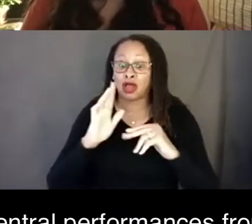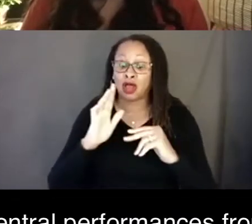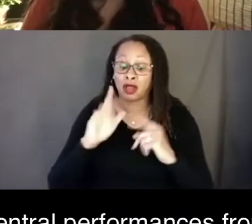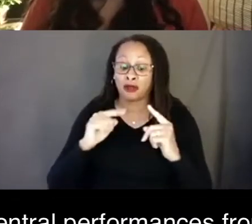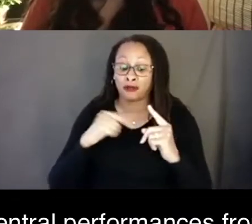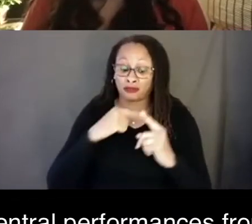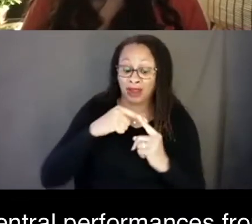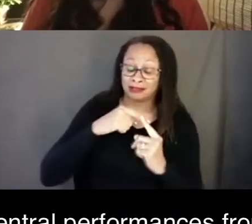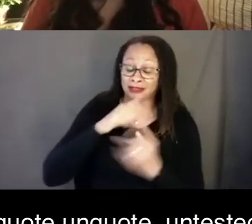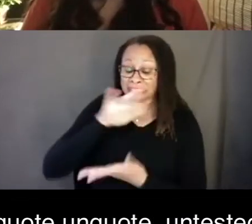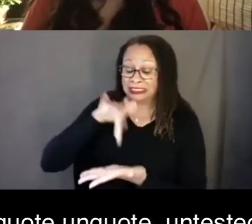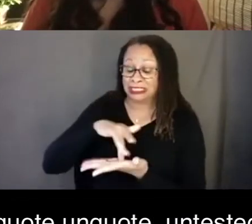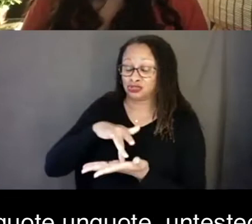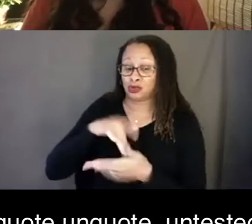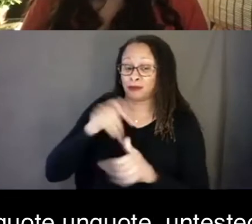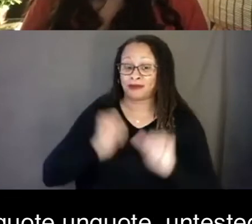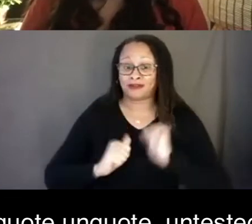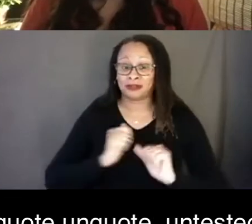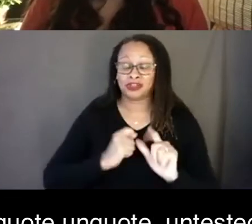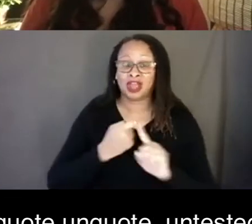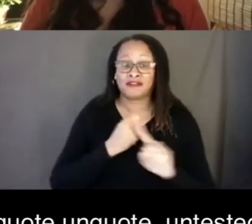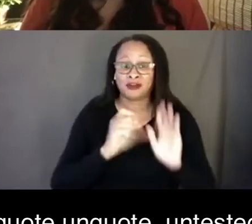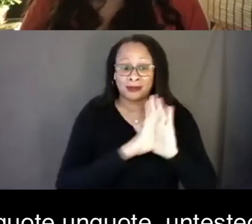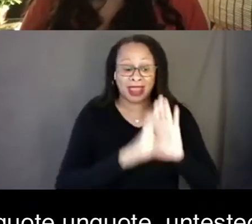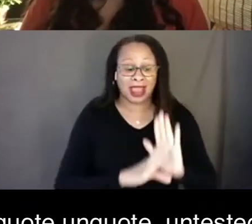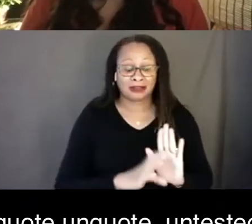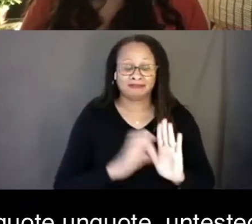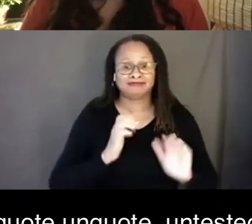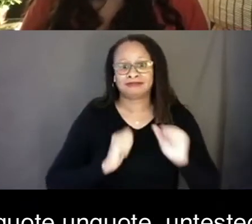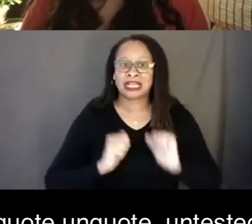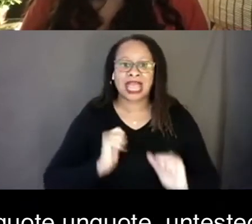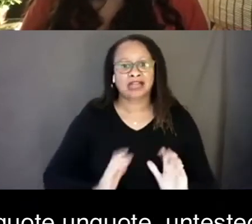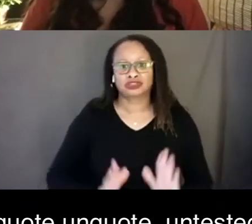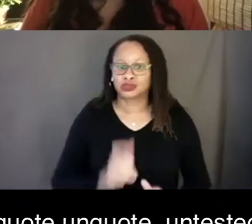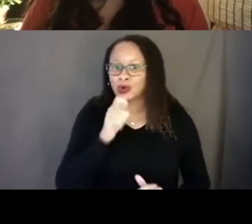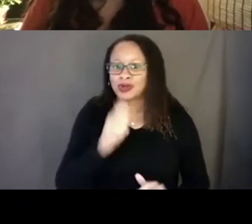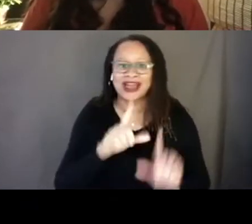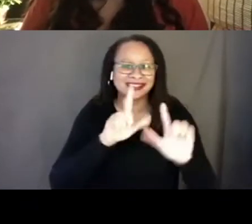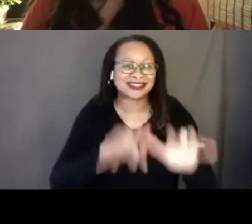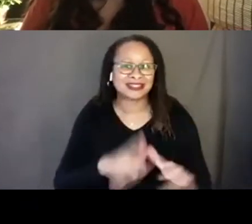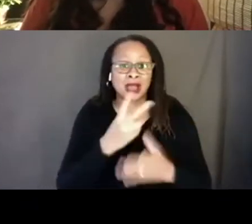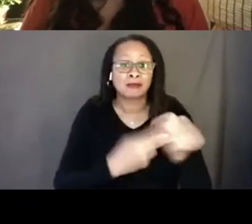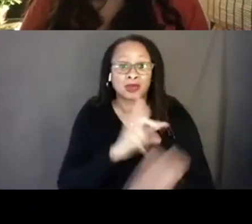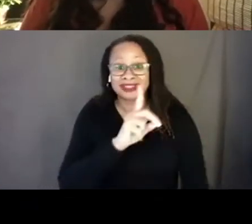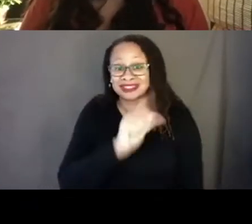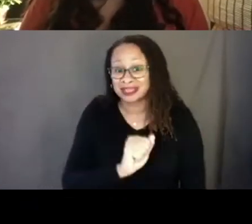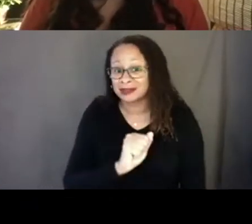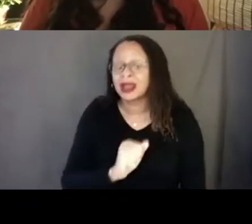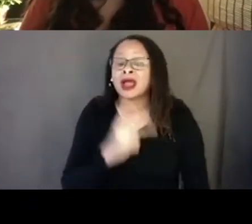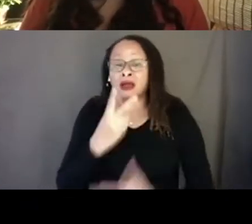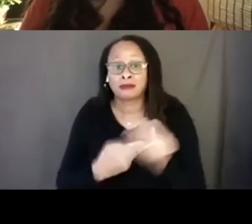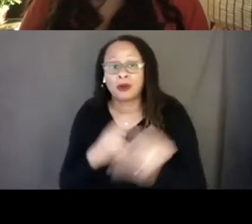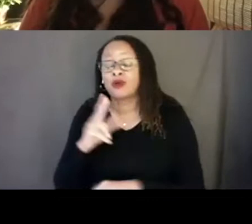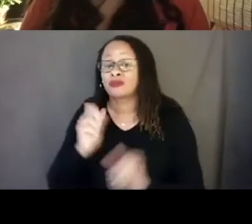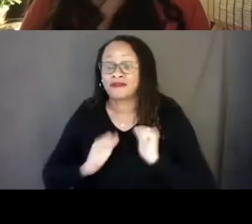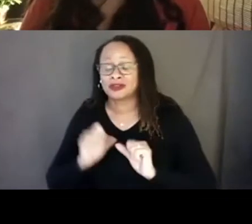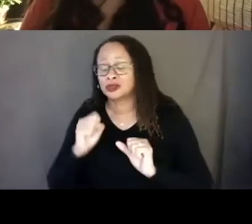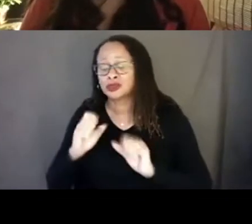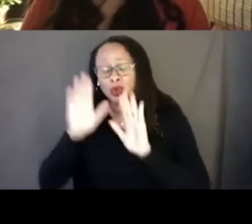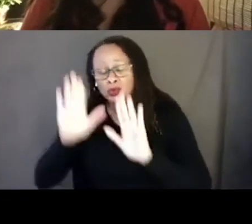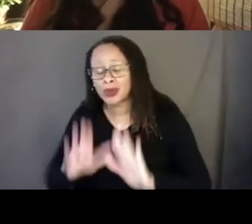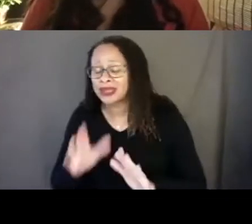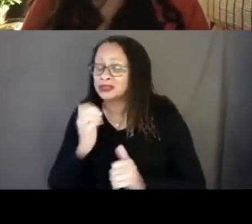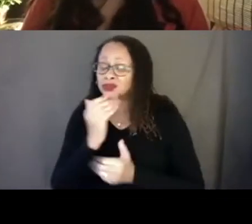actresses who are like, quote unquote, untested, and they're both disabled, and both performances are so great and so